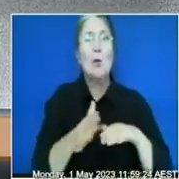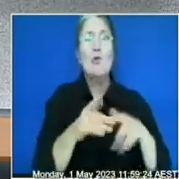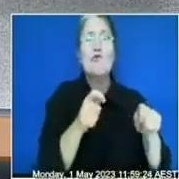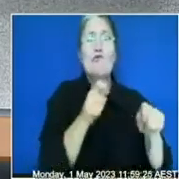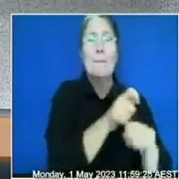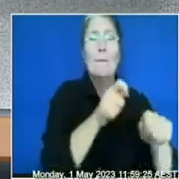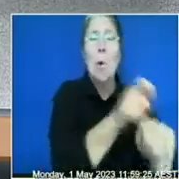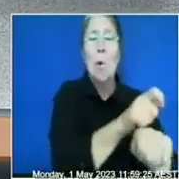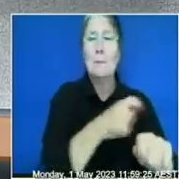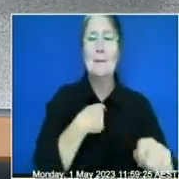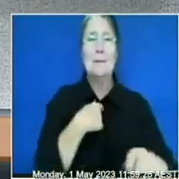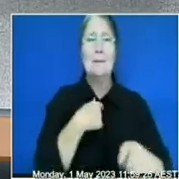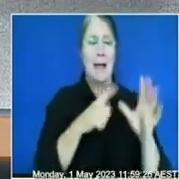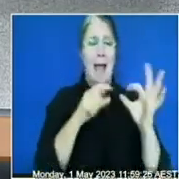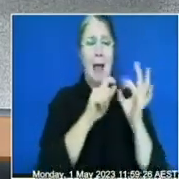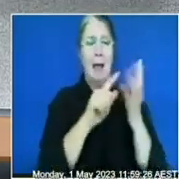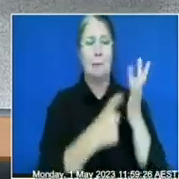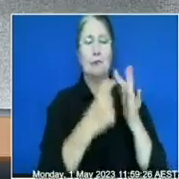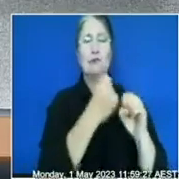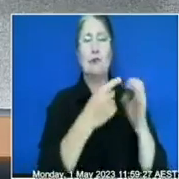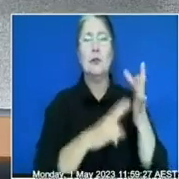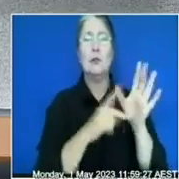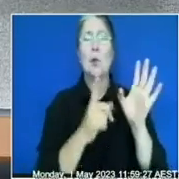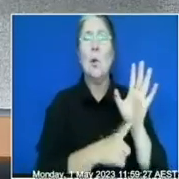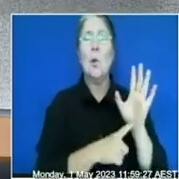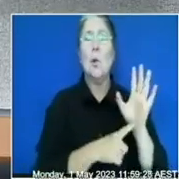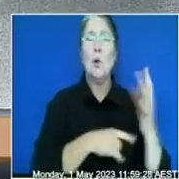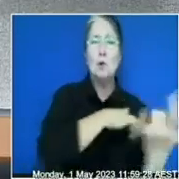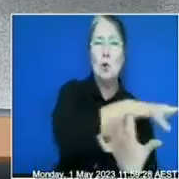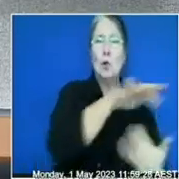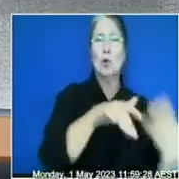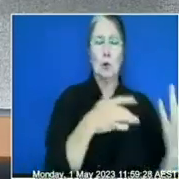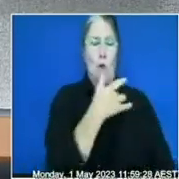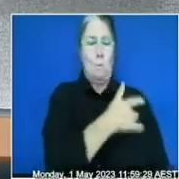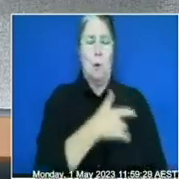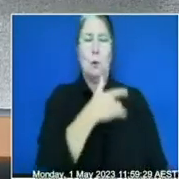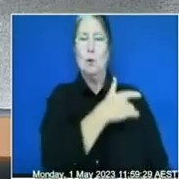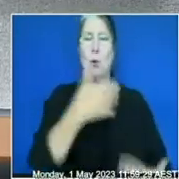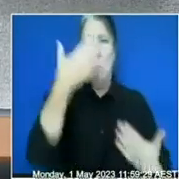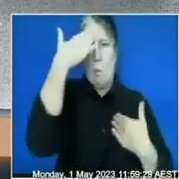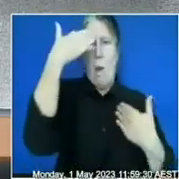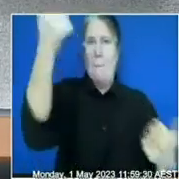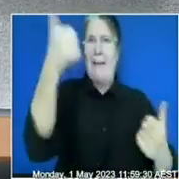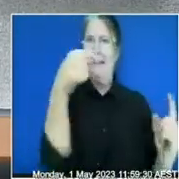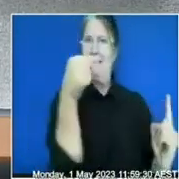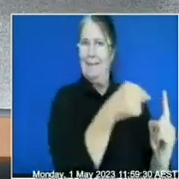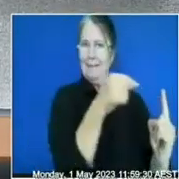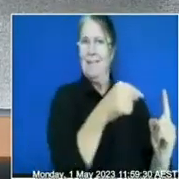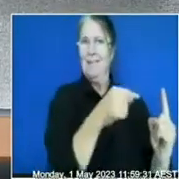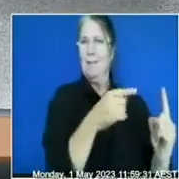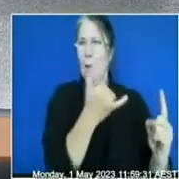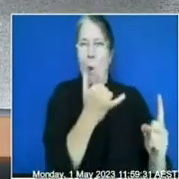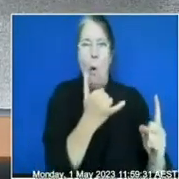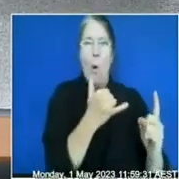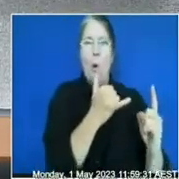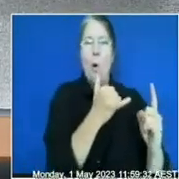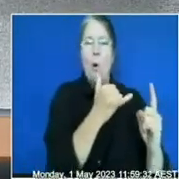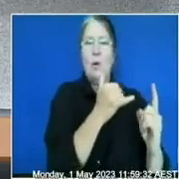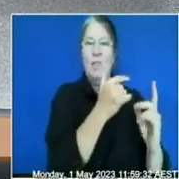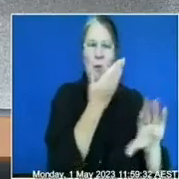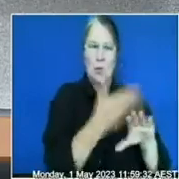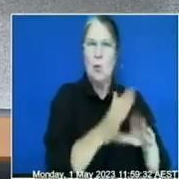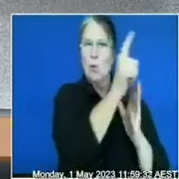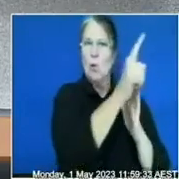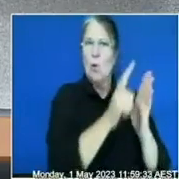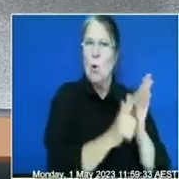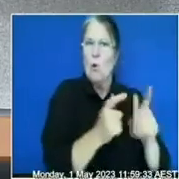first time or largely the first time that you've implemented a service, that there is that those early stages where there's a lot of support in